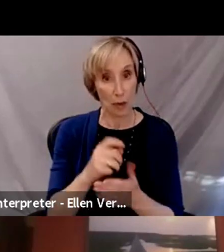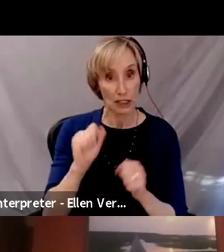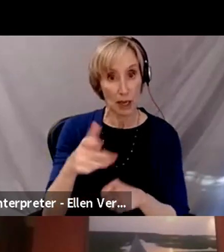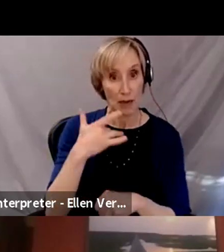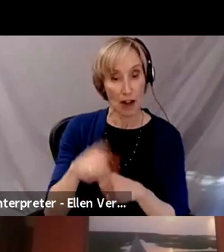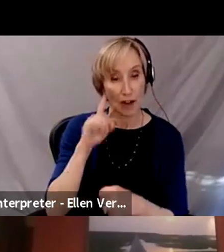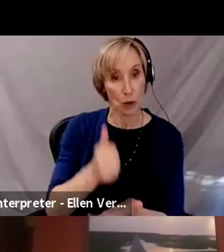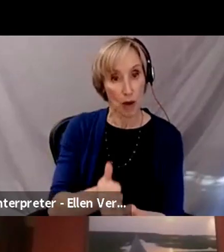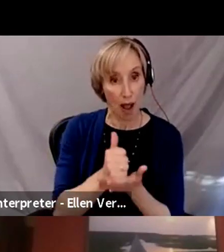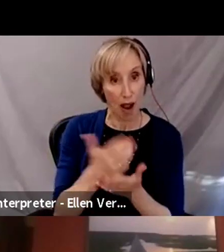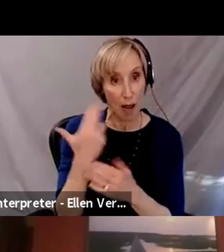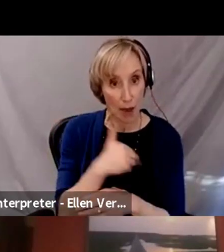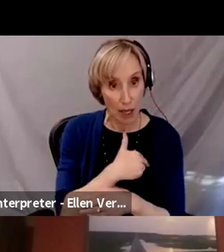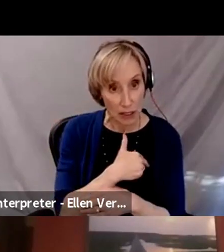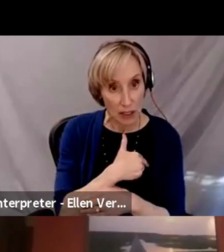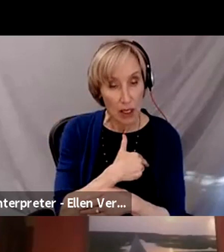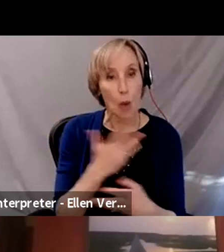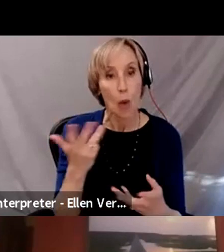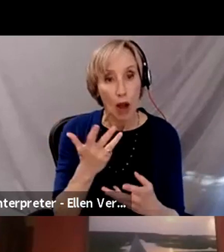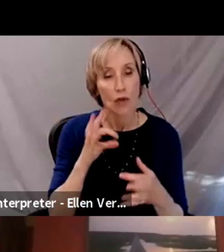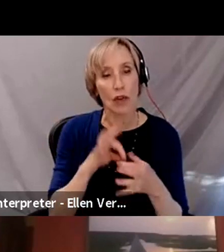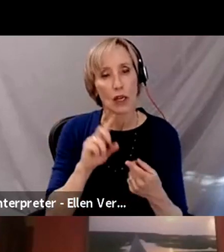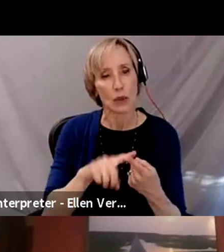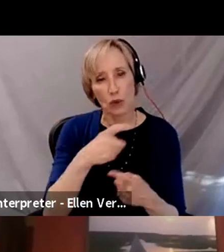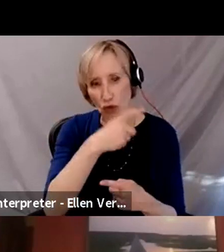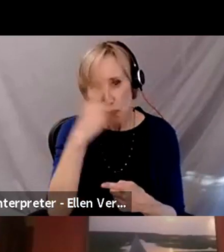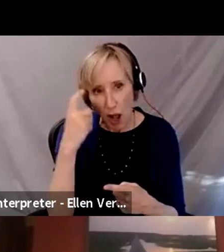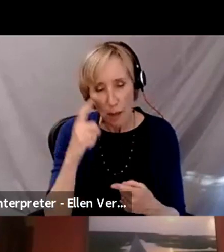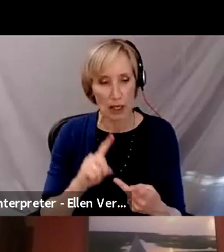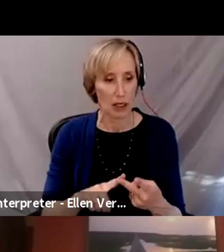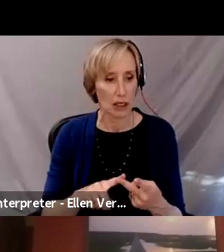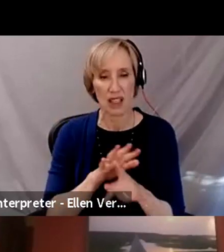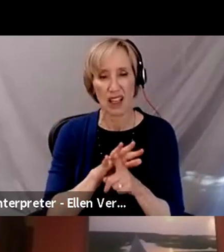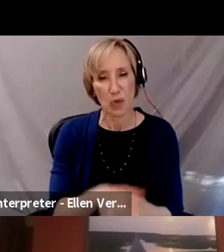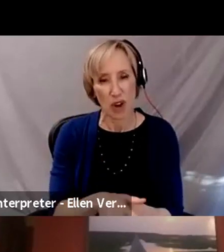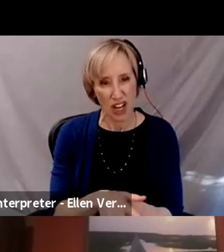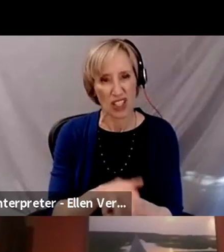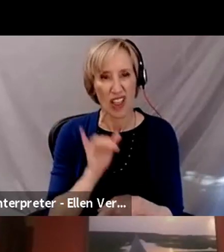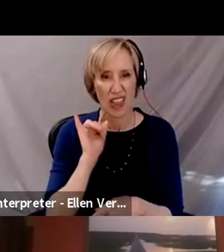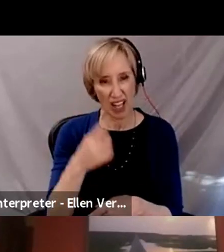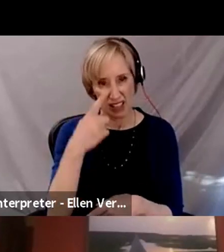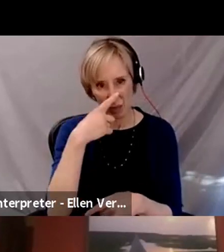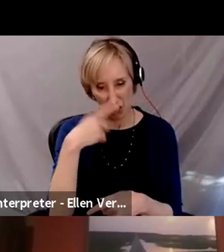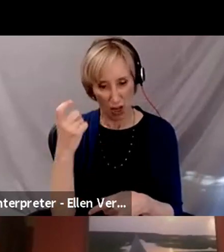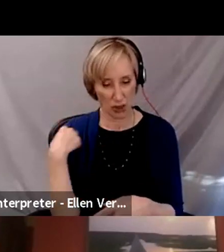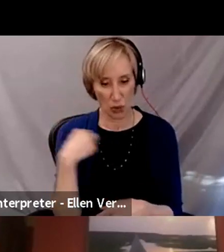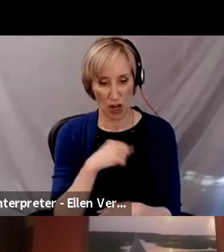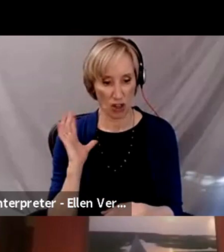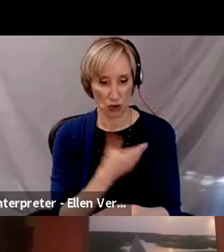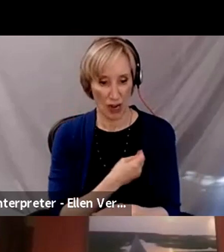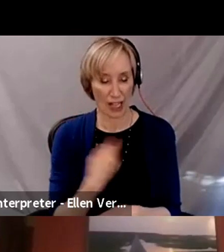comes to trauma or oppression resulting from our trans status, so on and so